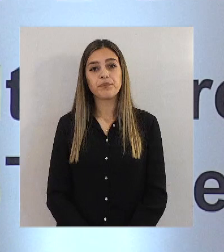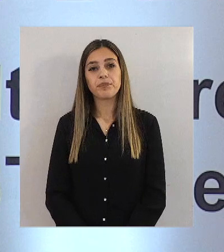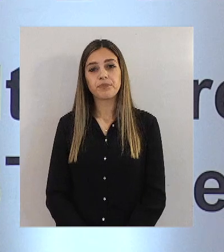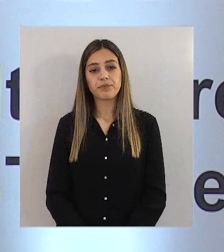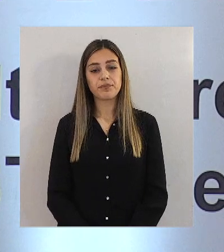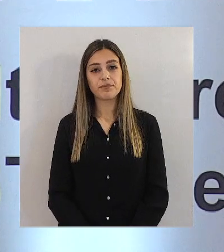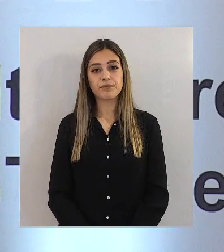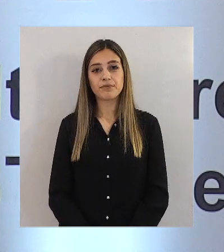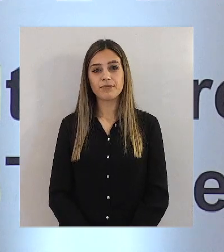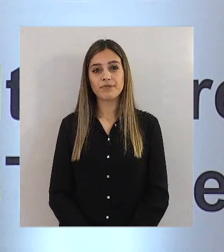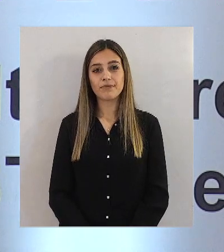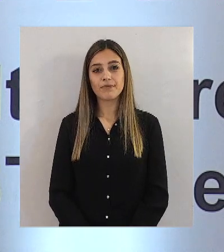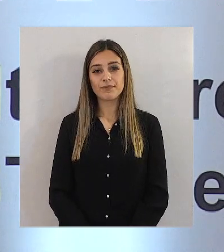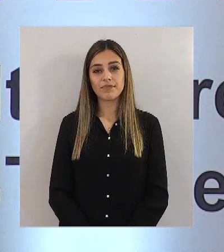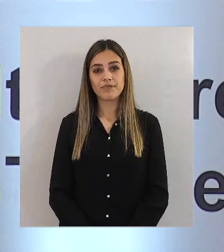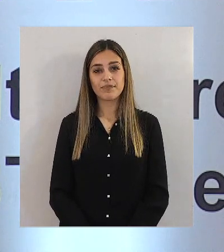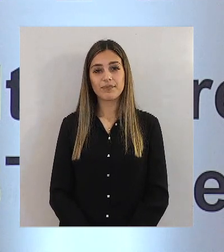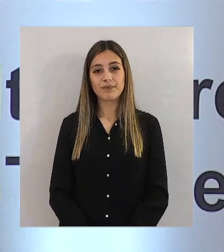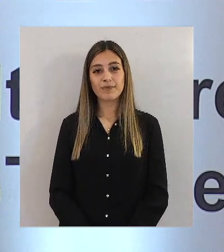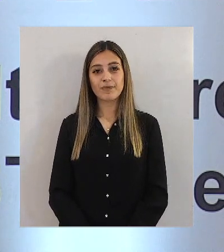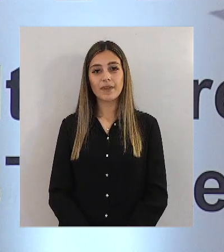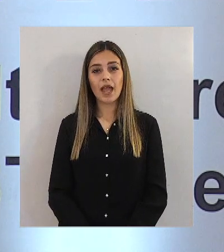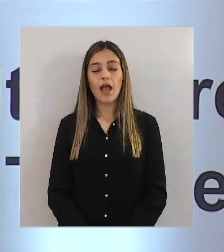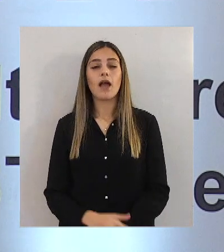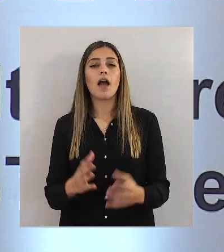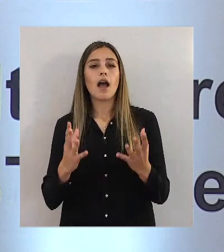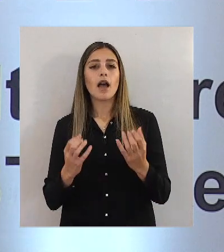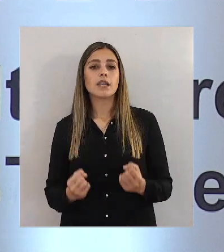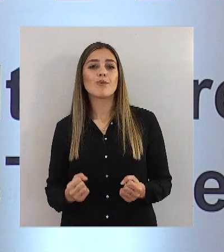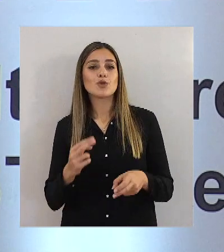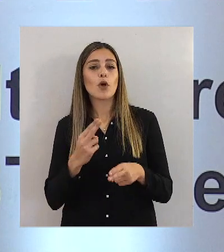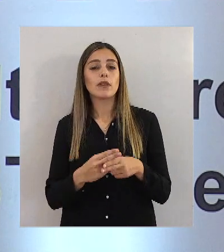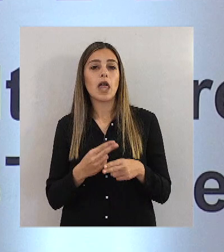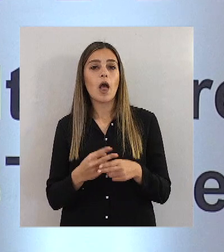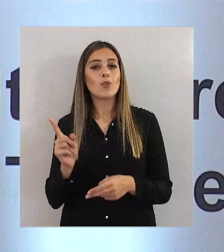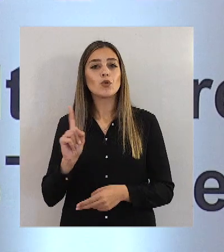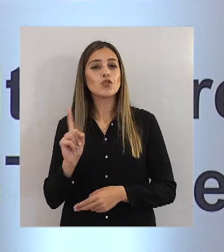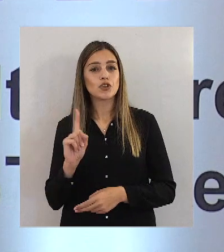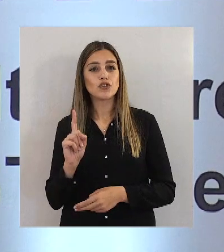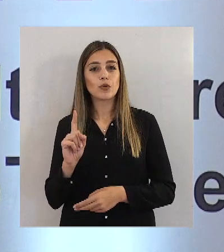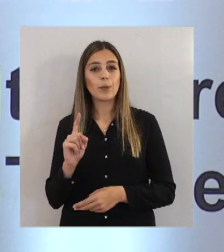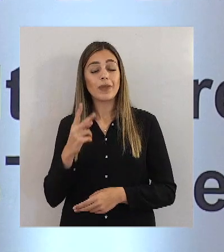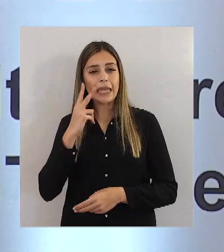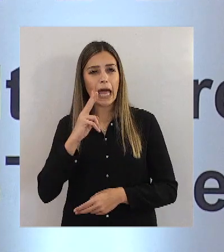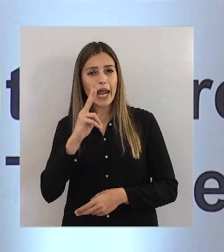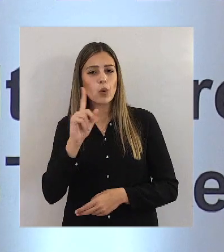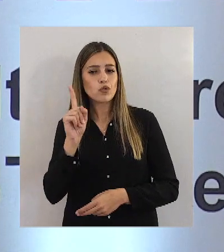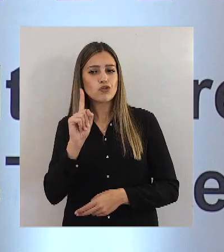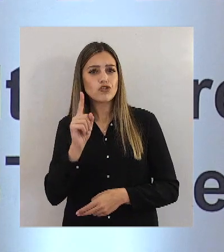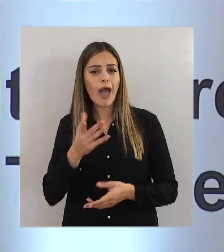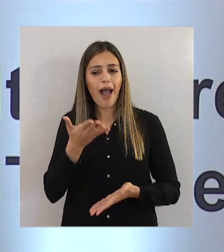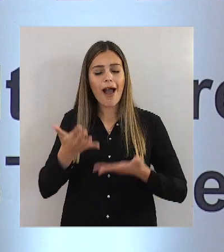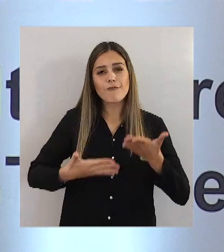again that we need to take an equitable approach and take into the account the individual differences